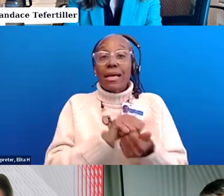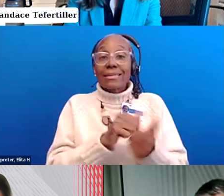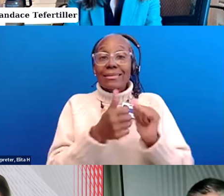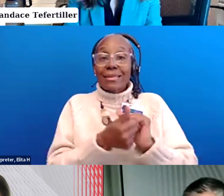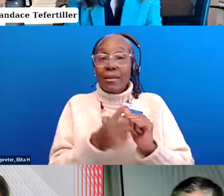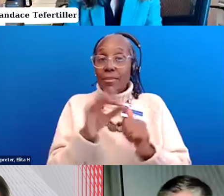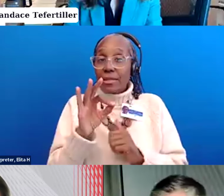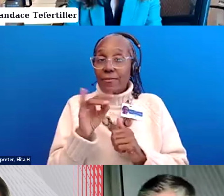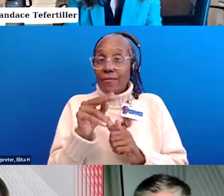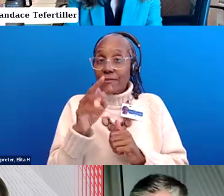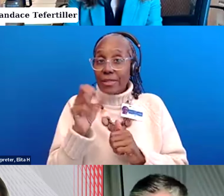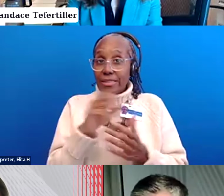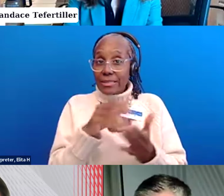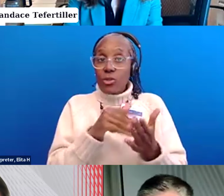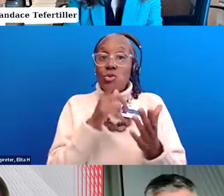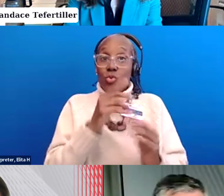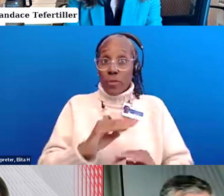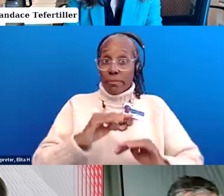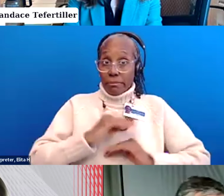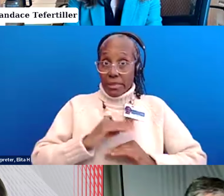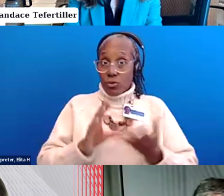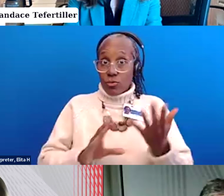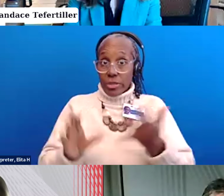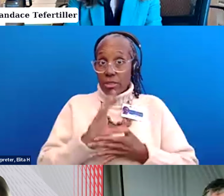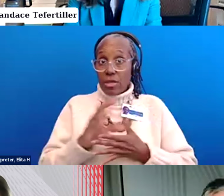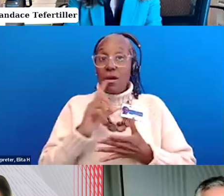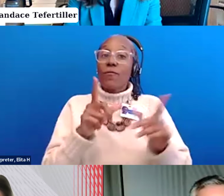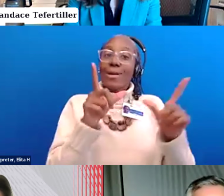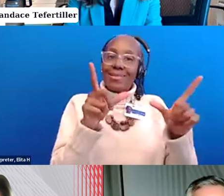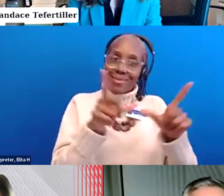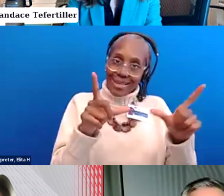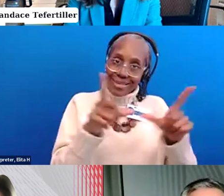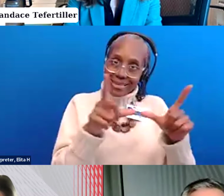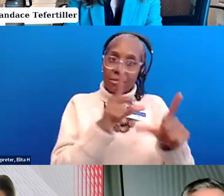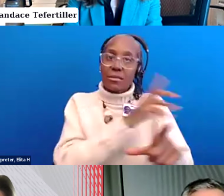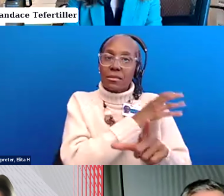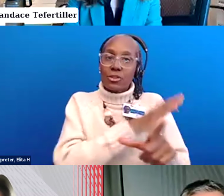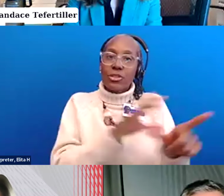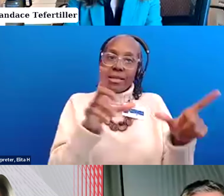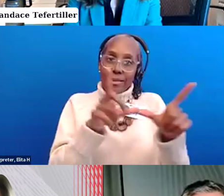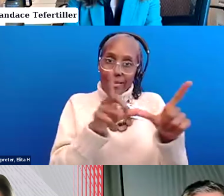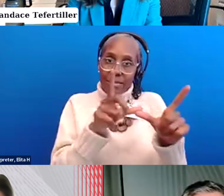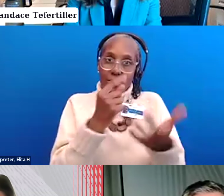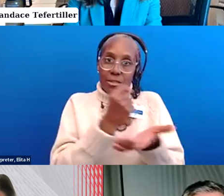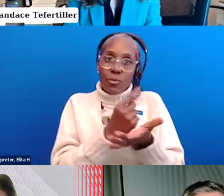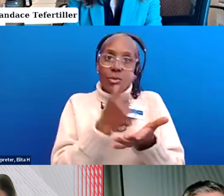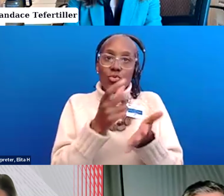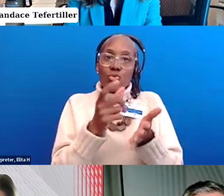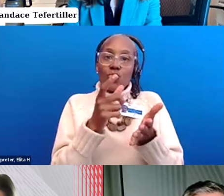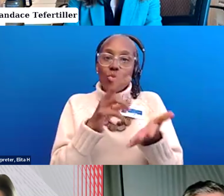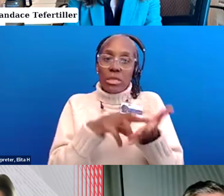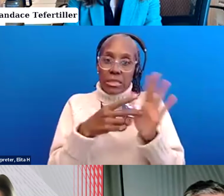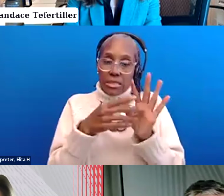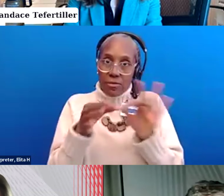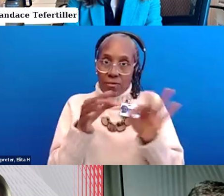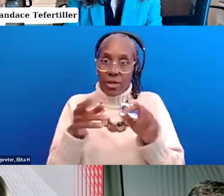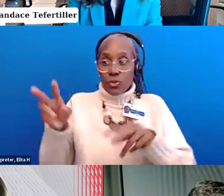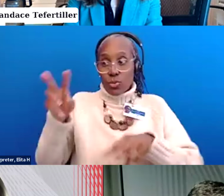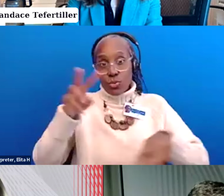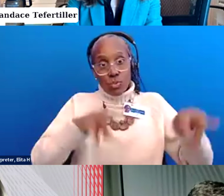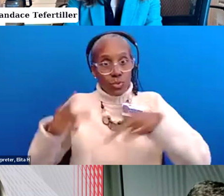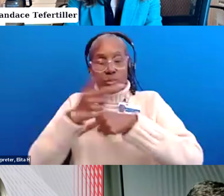centers, have somebody who meet the criteria of being a licensed clinician or therapist who defines and or